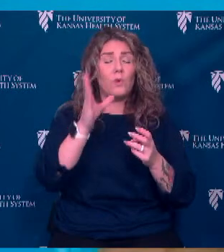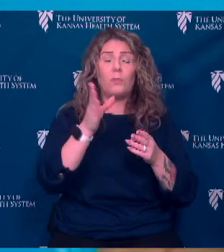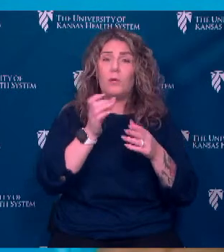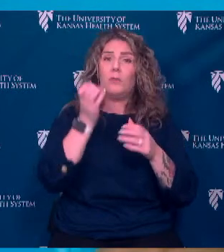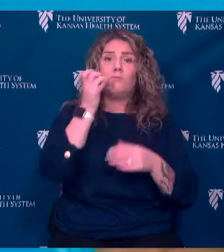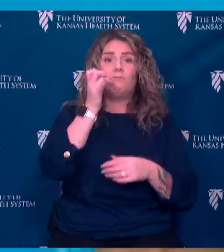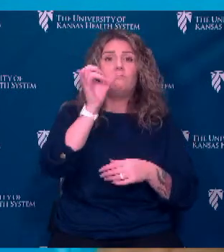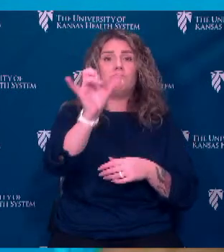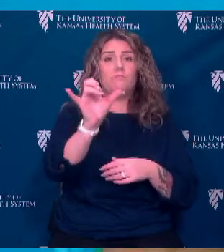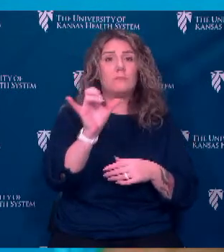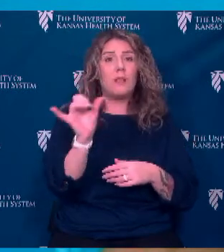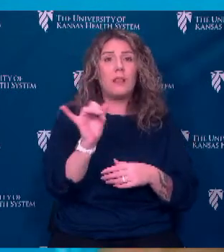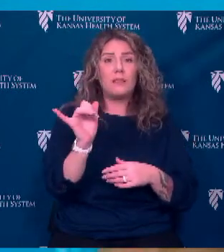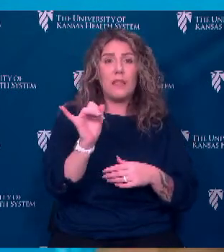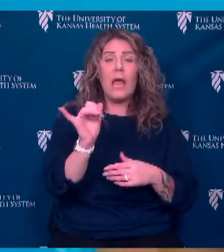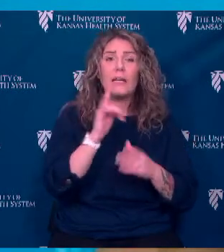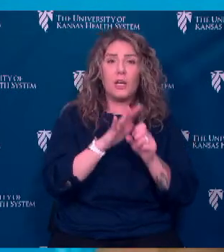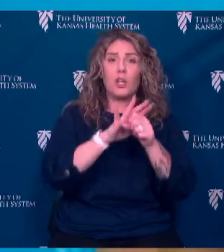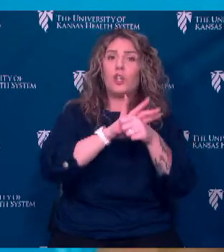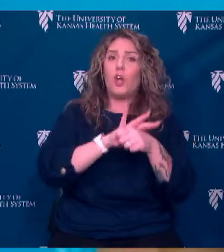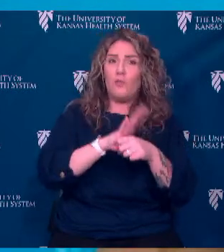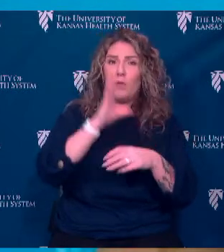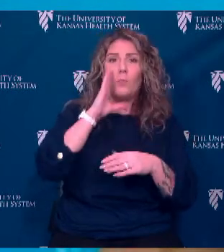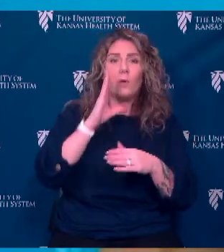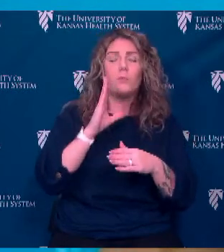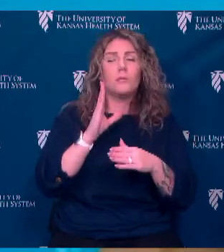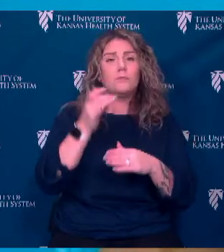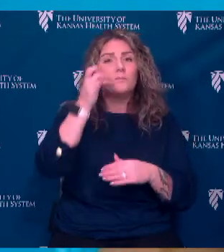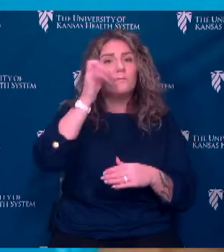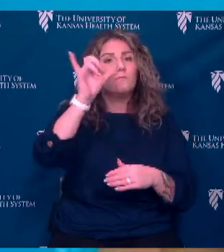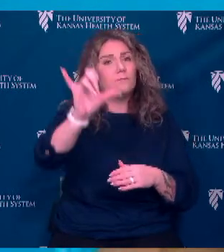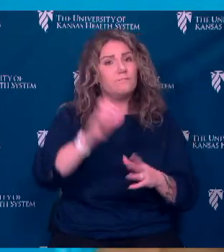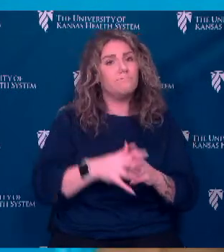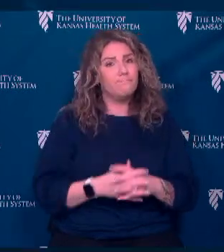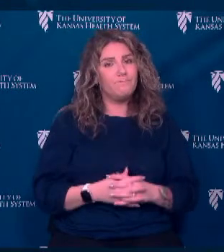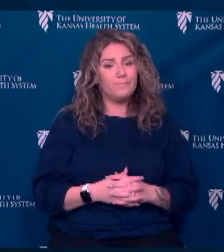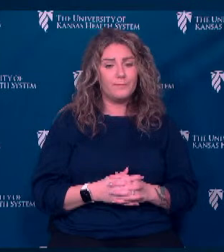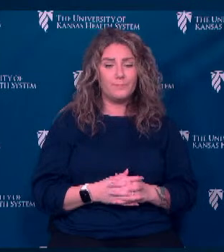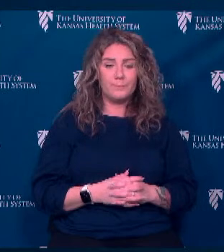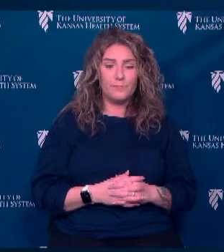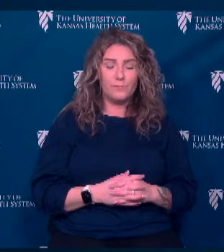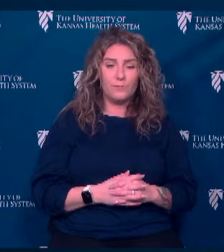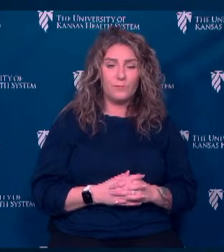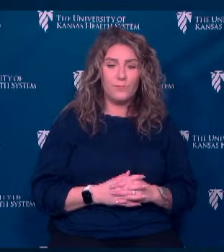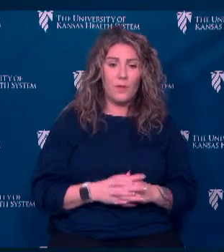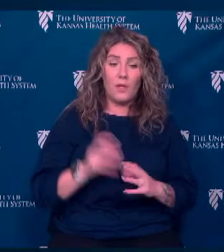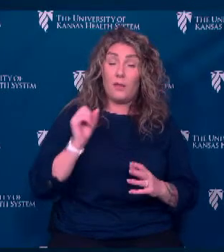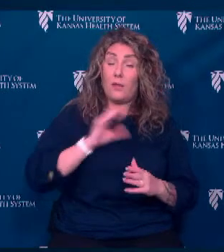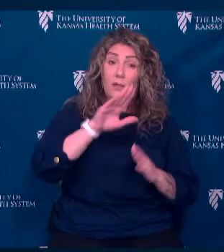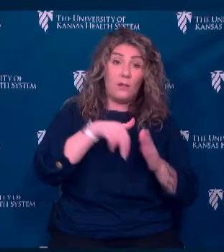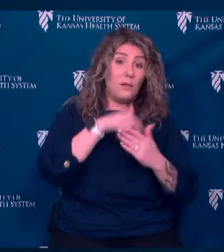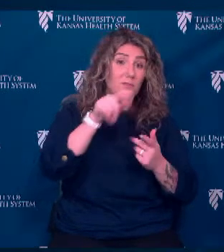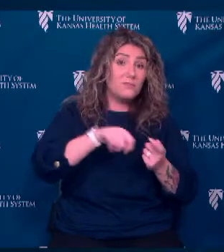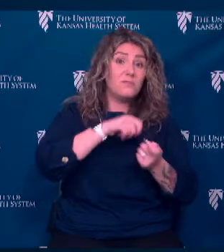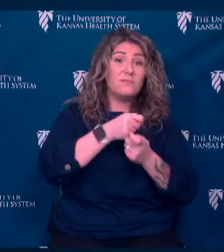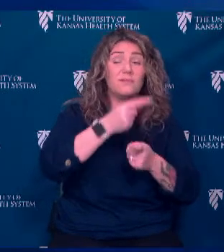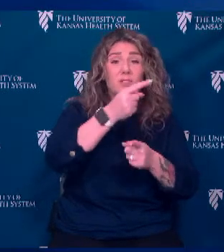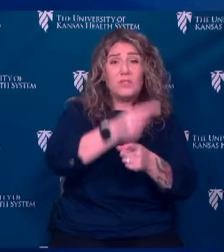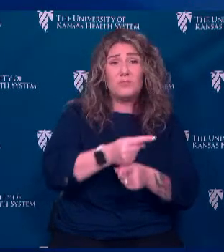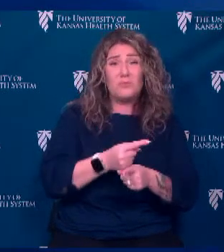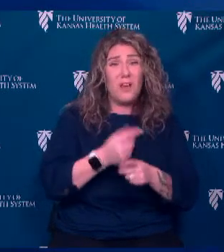the COVID virus will become endemic as well. You know, I think that this is all exactly right. And just to